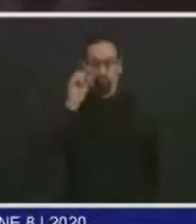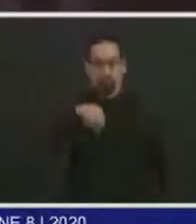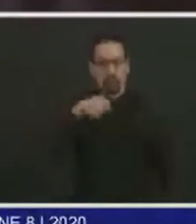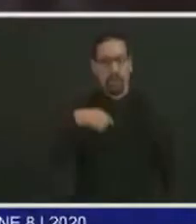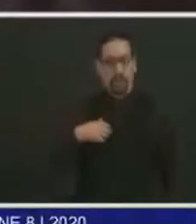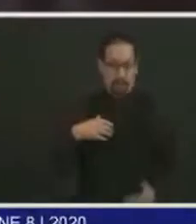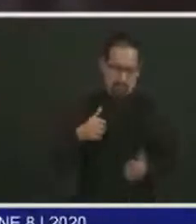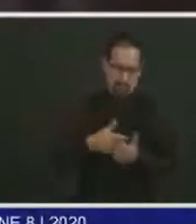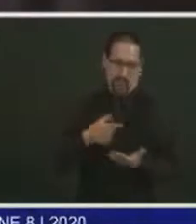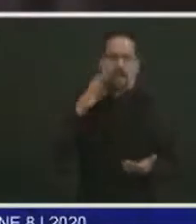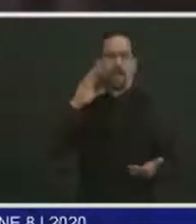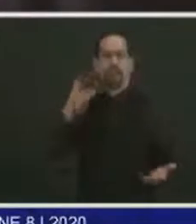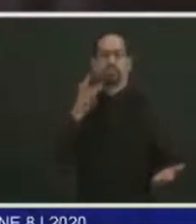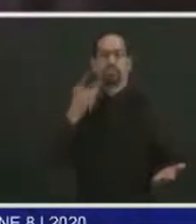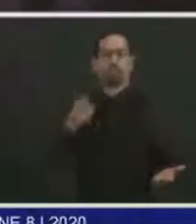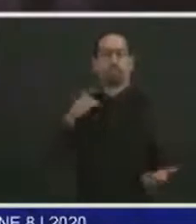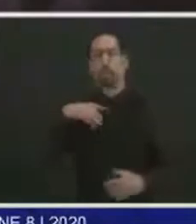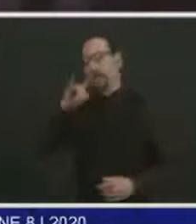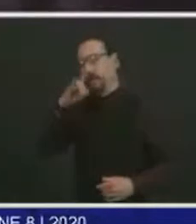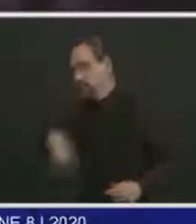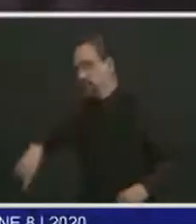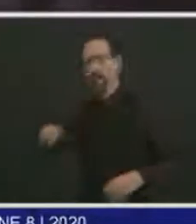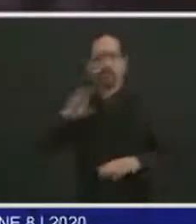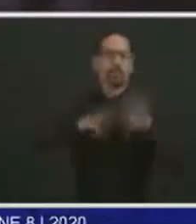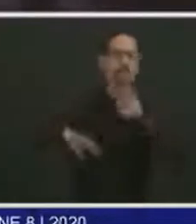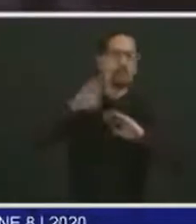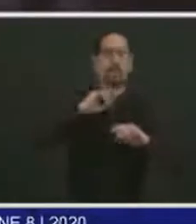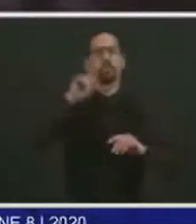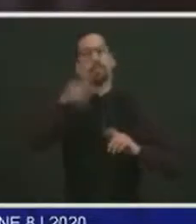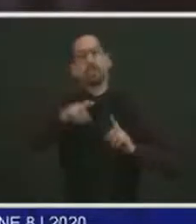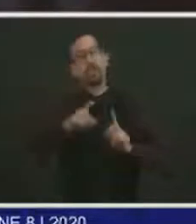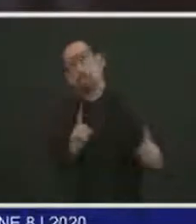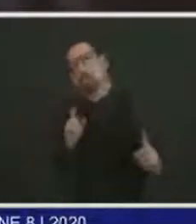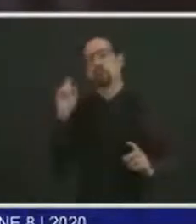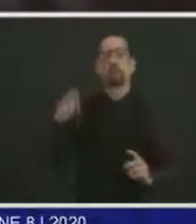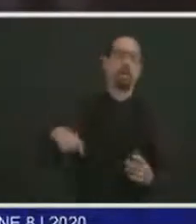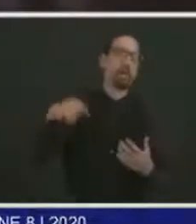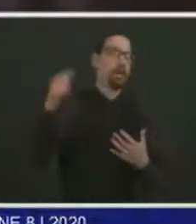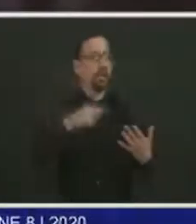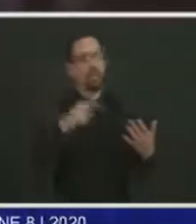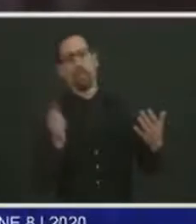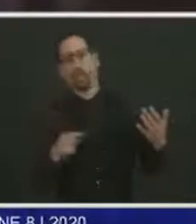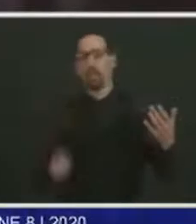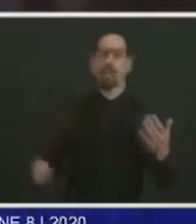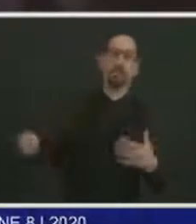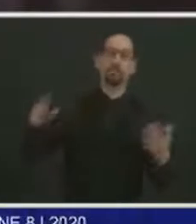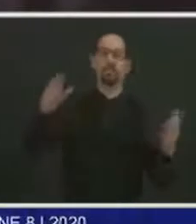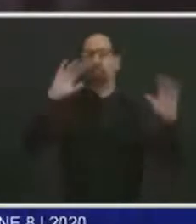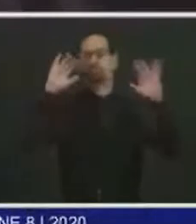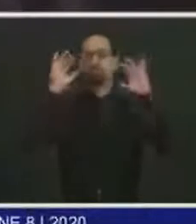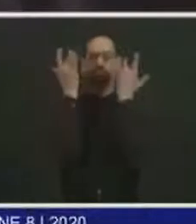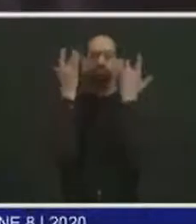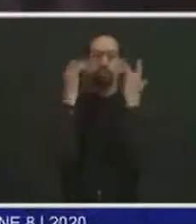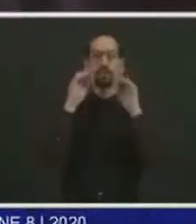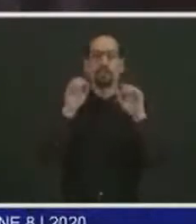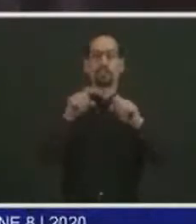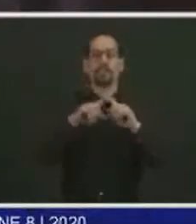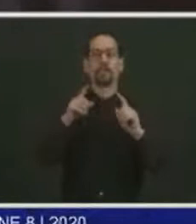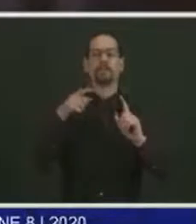my kids, everybody. It's frustrating. But look, we're in a good place because we followed the rules.